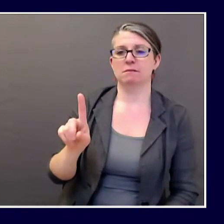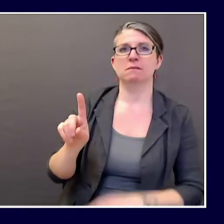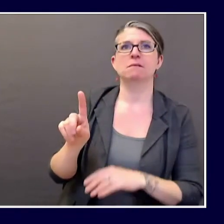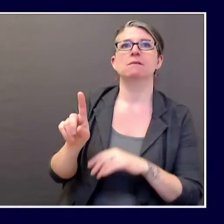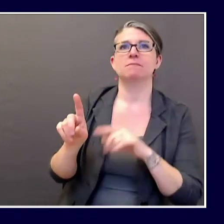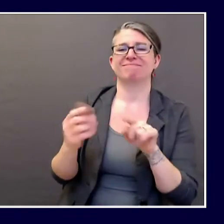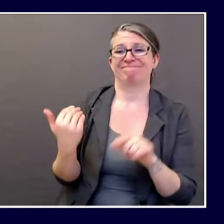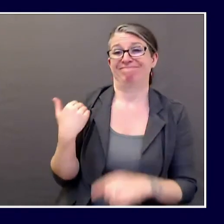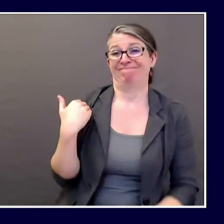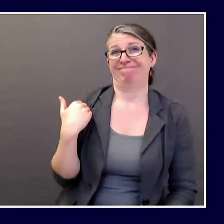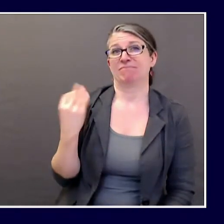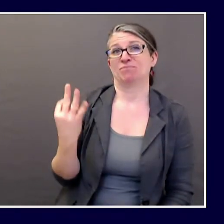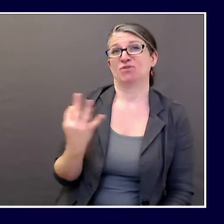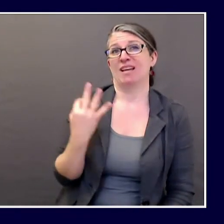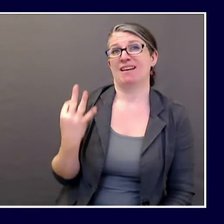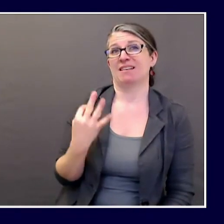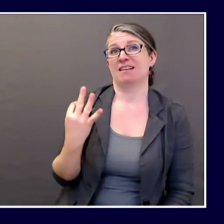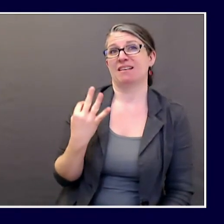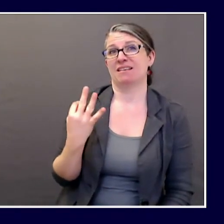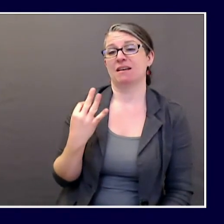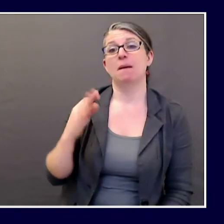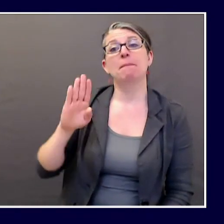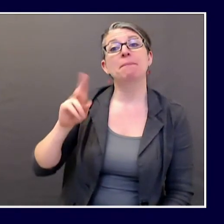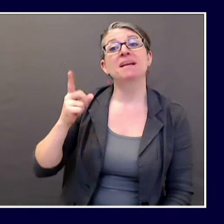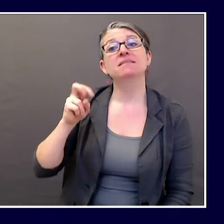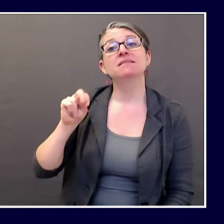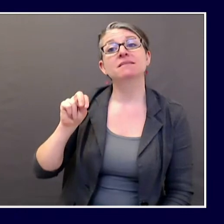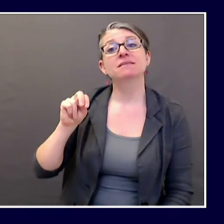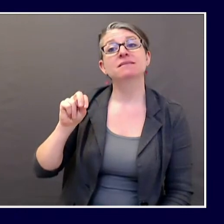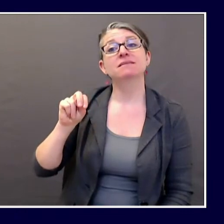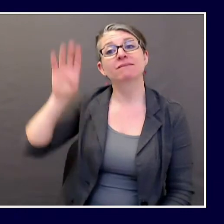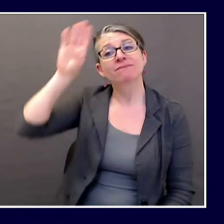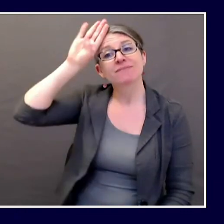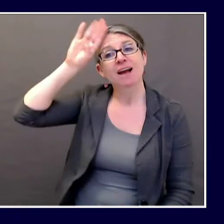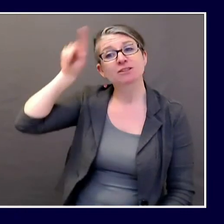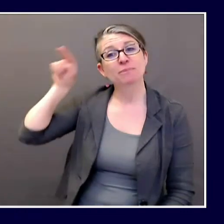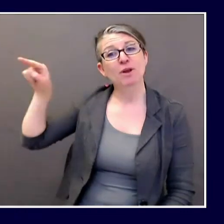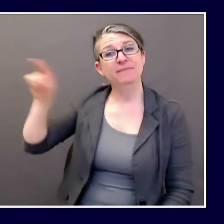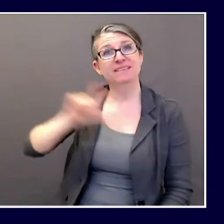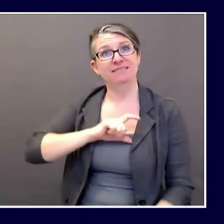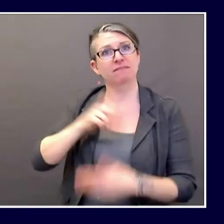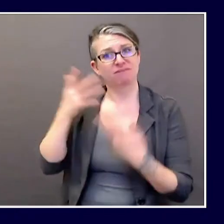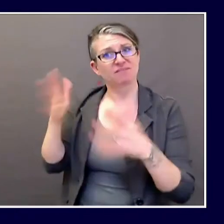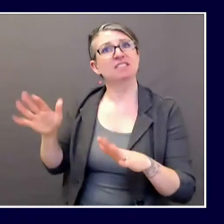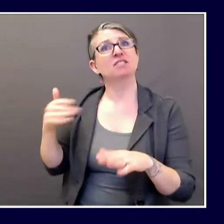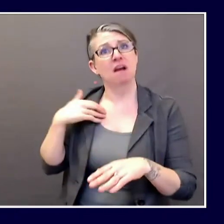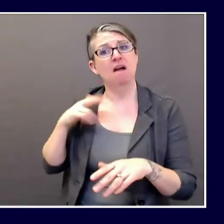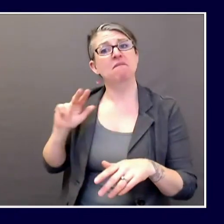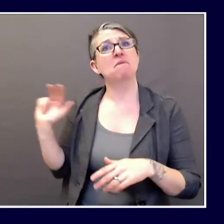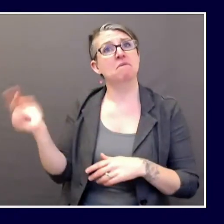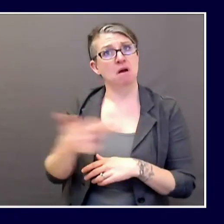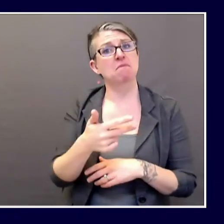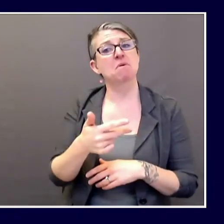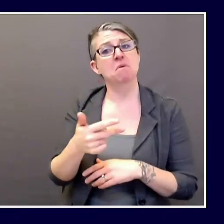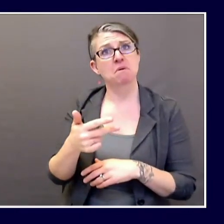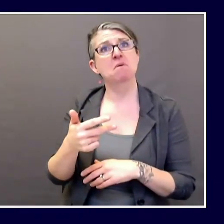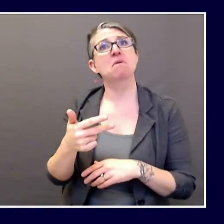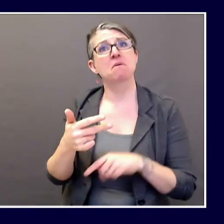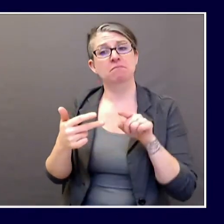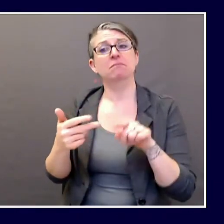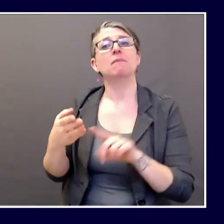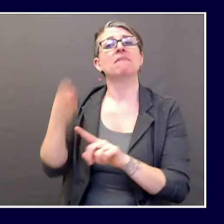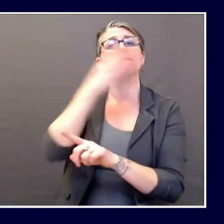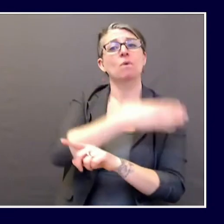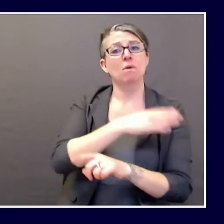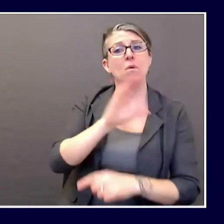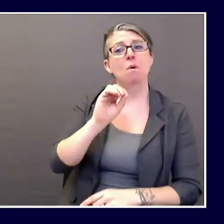and EMS did a drive-through. The previous Wednesday, Old Orchard Beach has done one. So we're already doing the drive-throughs.